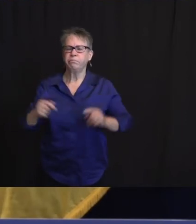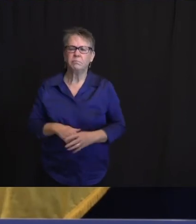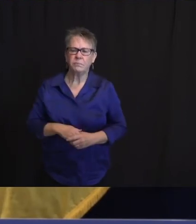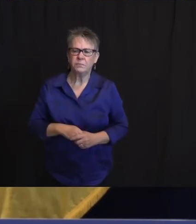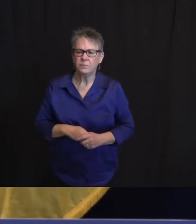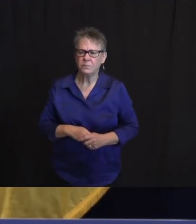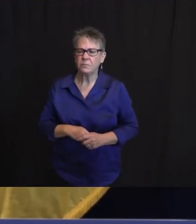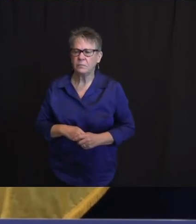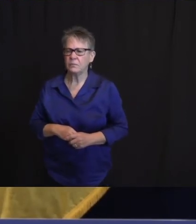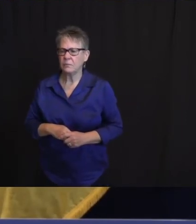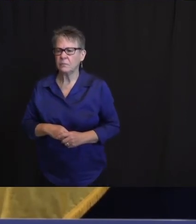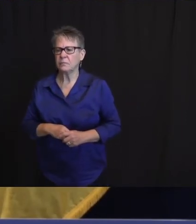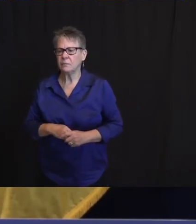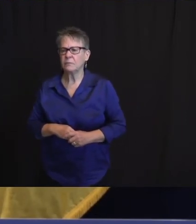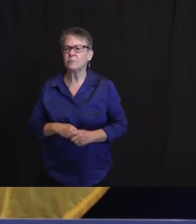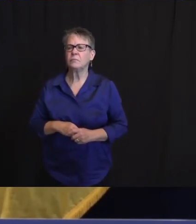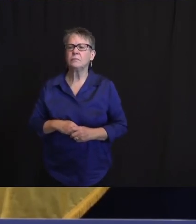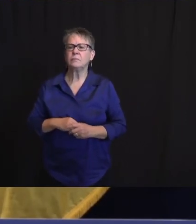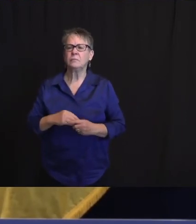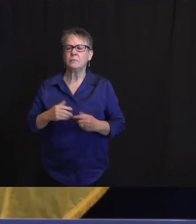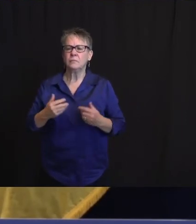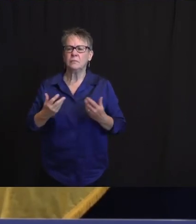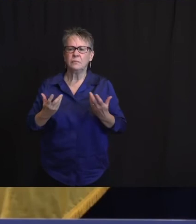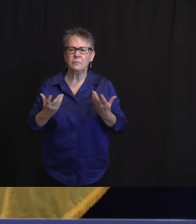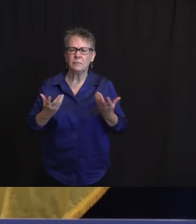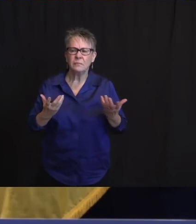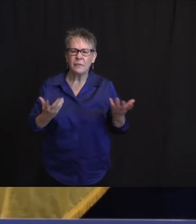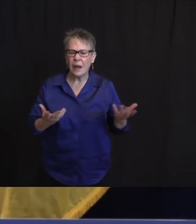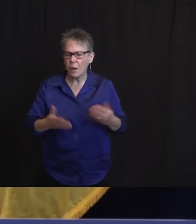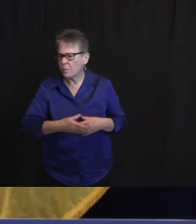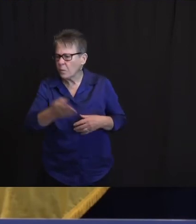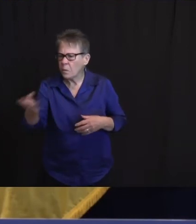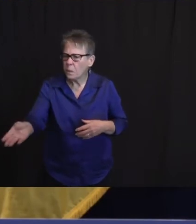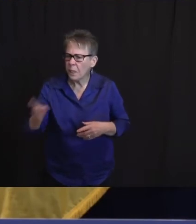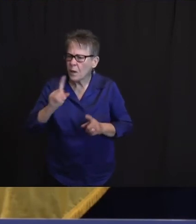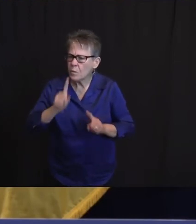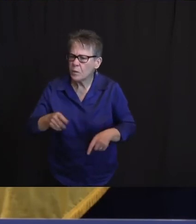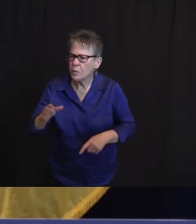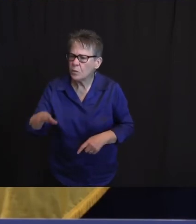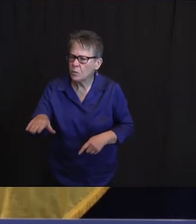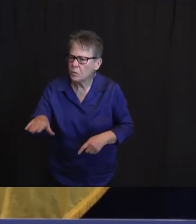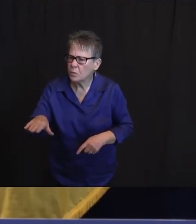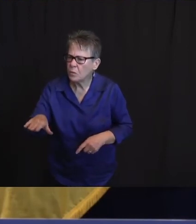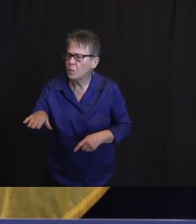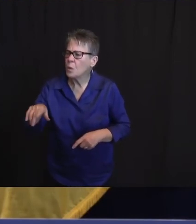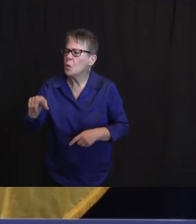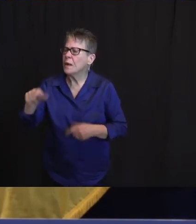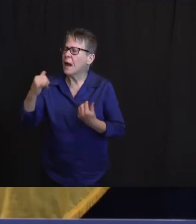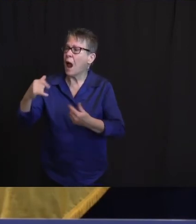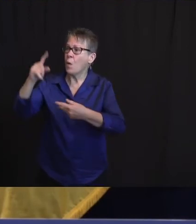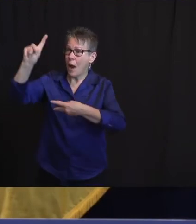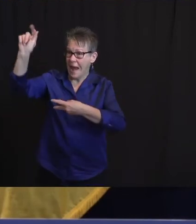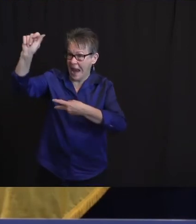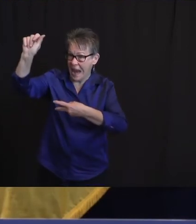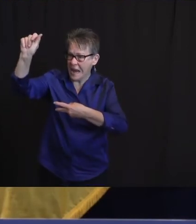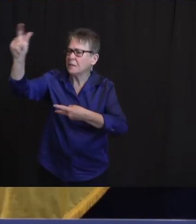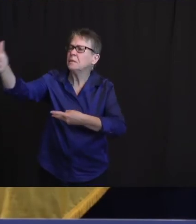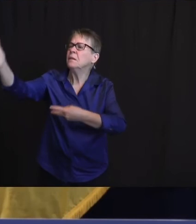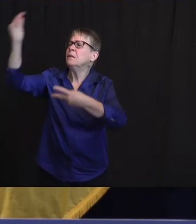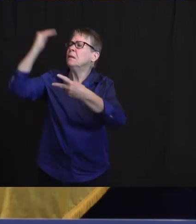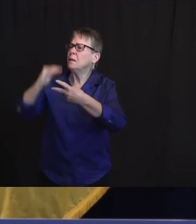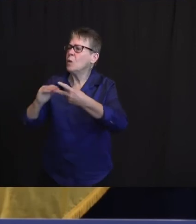Sorry. When's the health department going to spell out who's in group 1B? Will that be done by a vote of the professional advisory committee? And what kind of